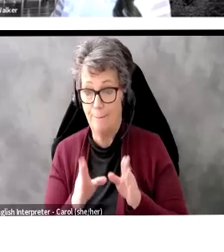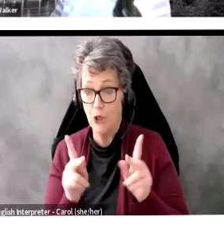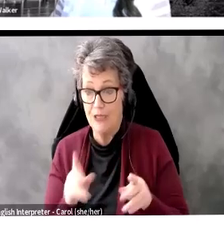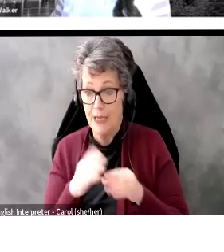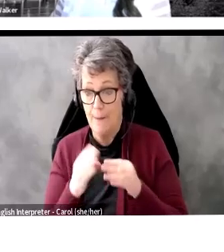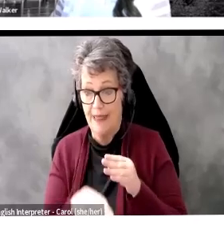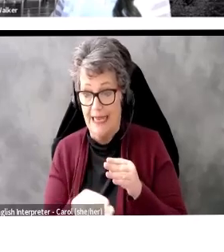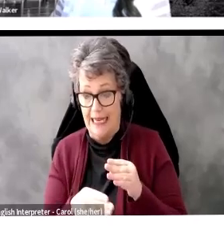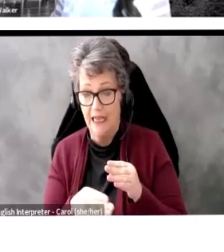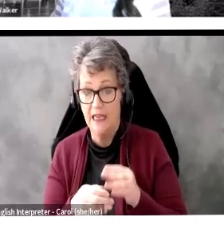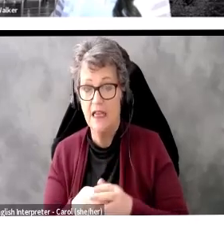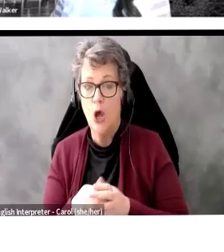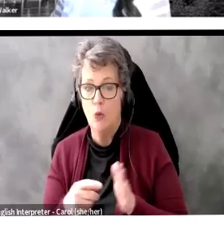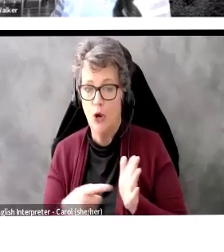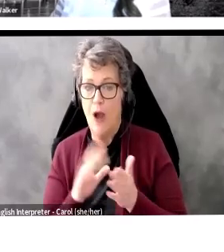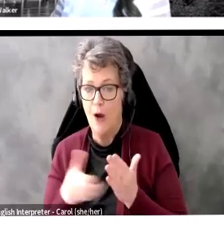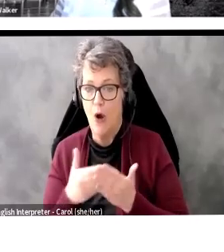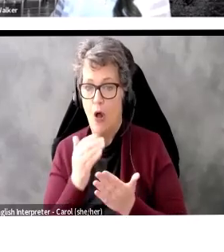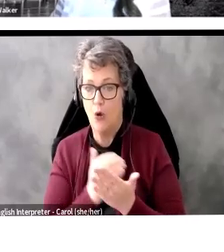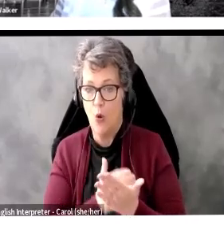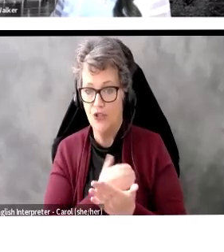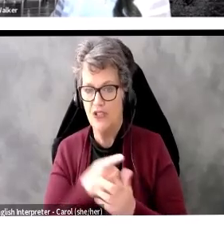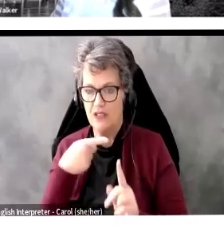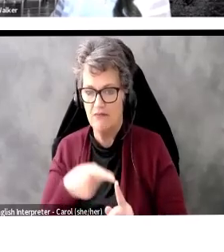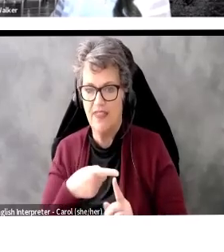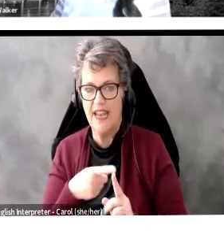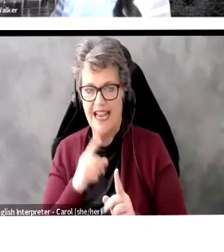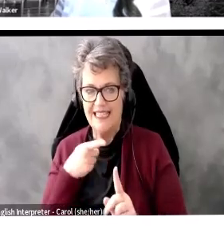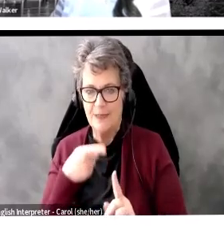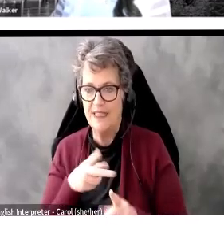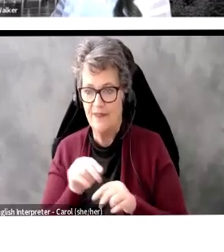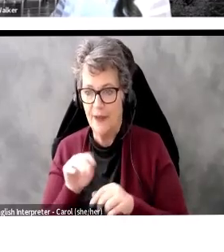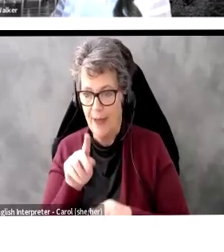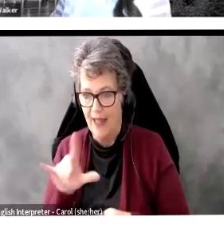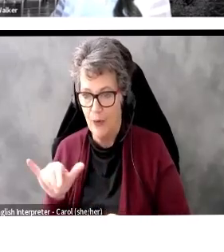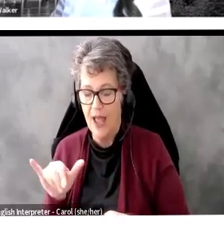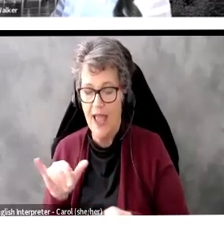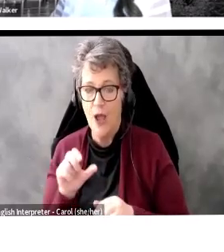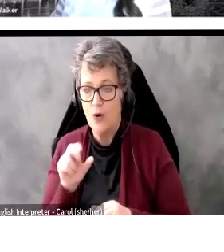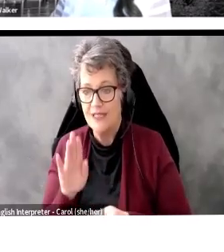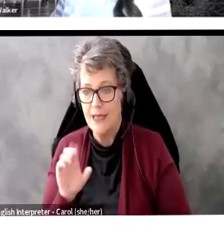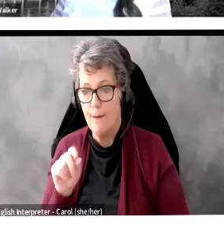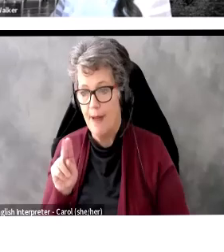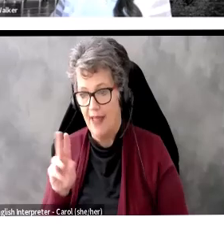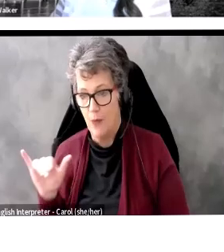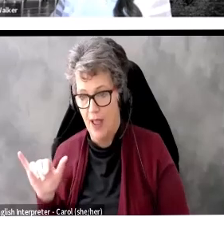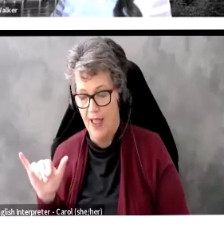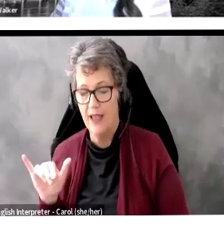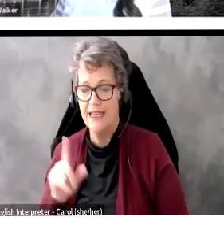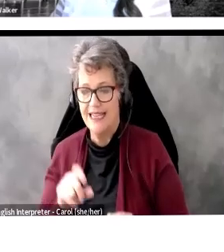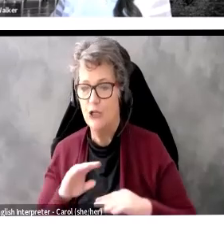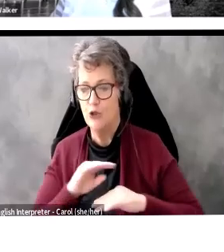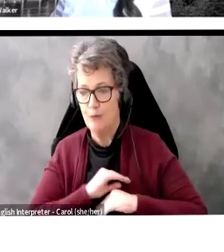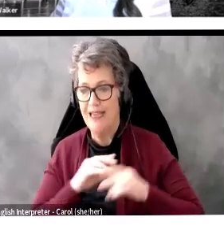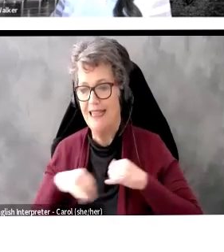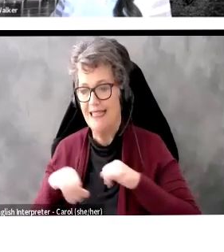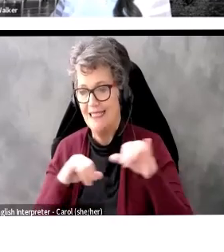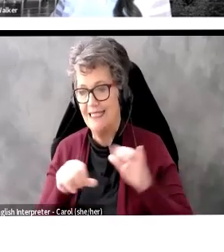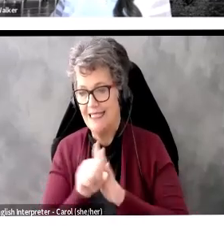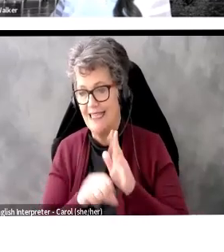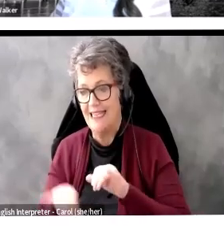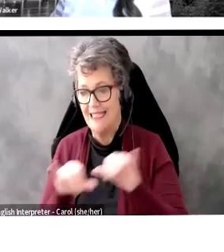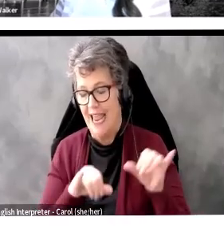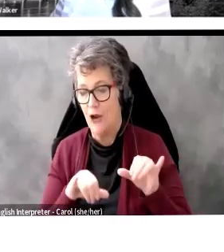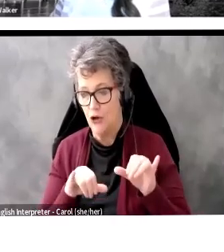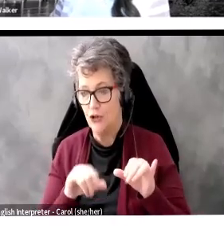all courses within a specific pathway or sub-pathway to meet the state standard for